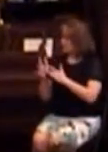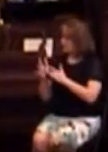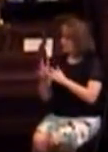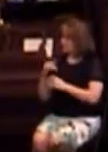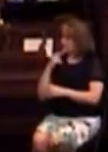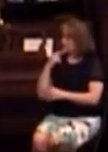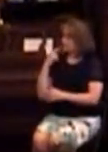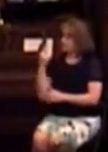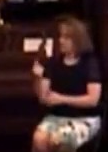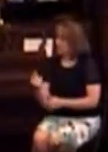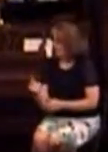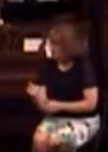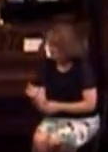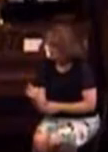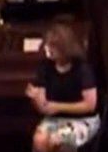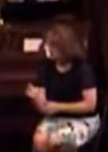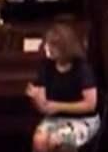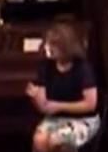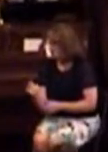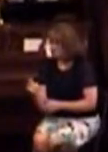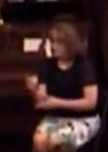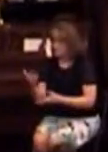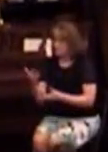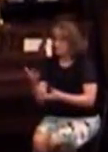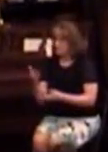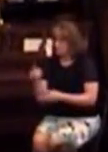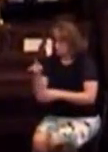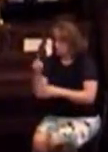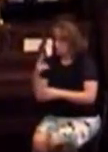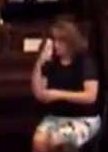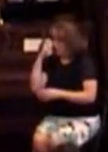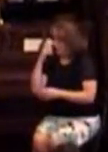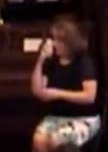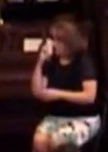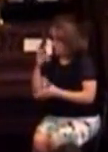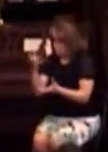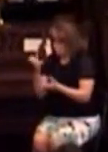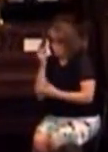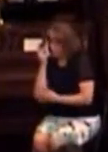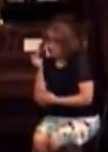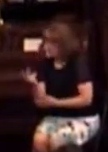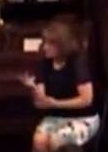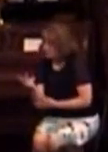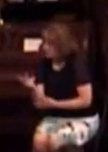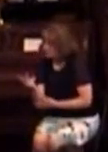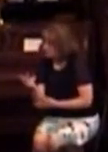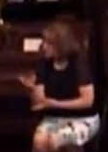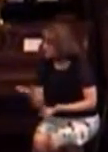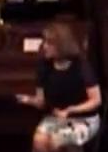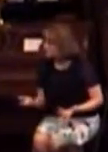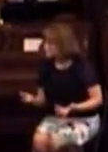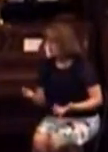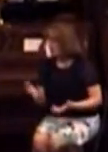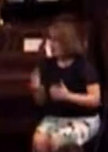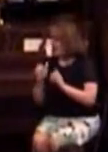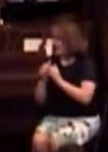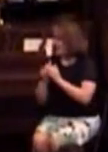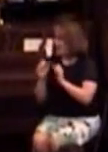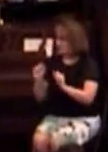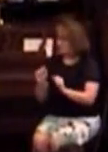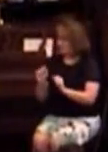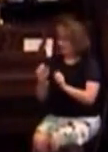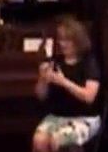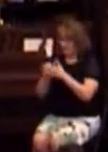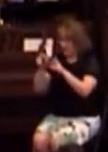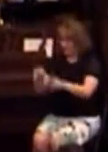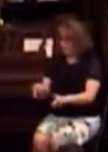see?" It's hard to even think about. But let's just leave it there for a moment. I'll come back to that. Here's a question about these blind